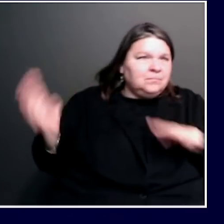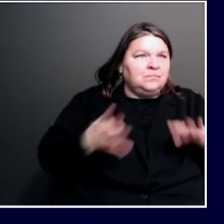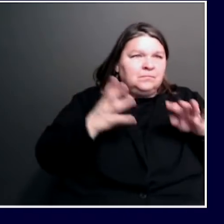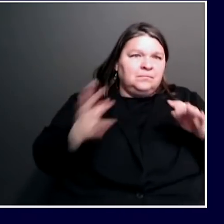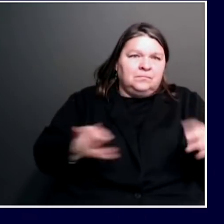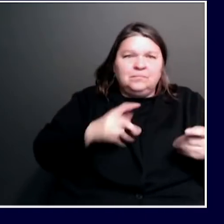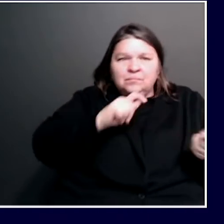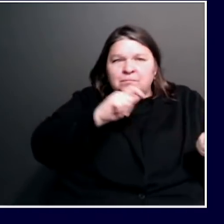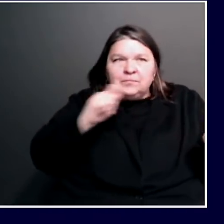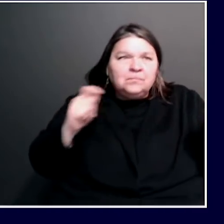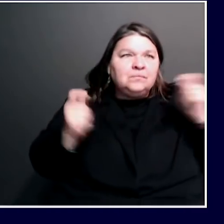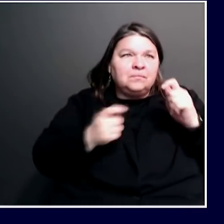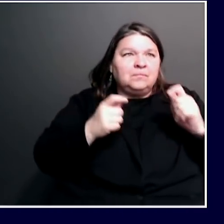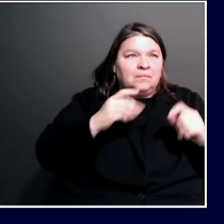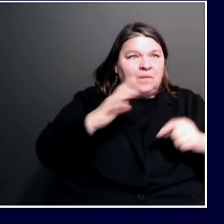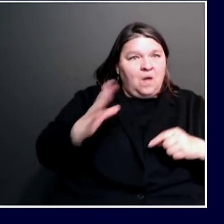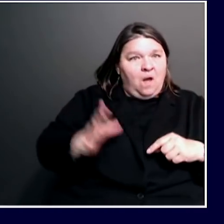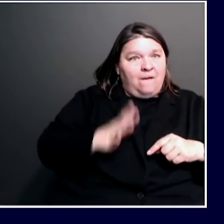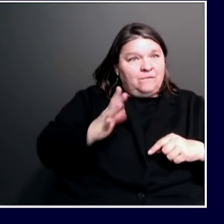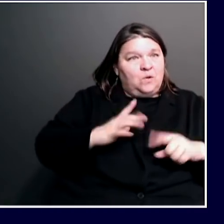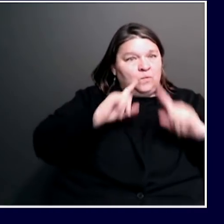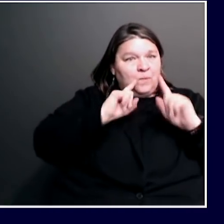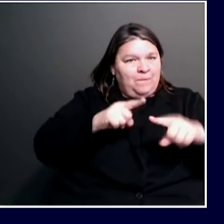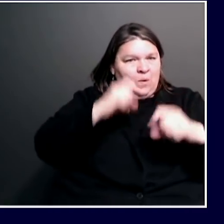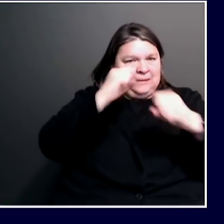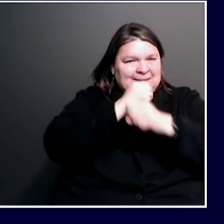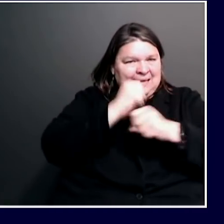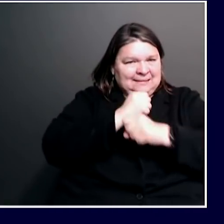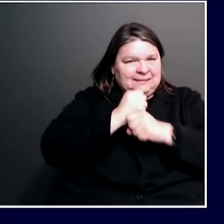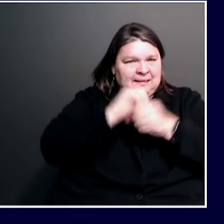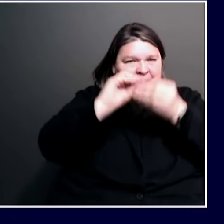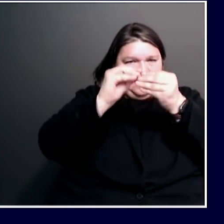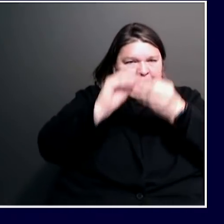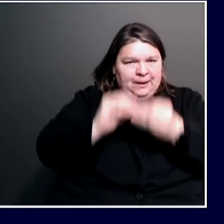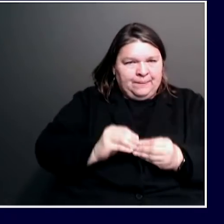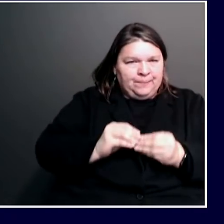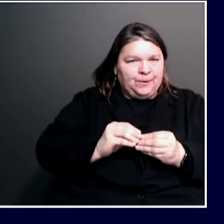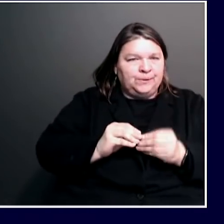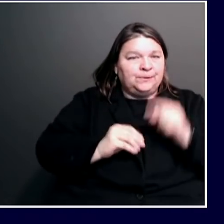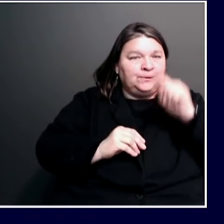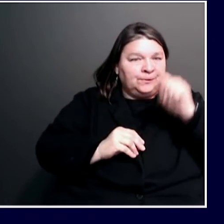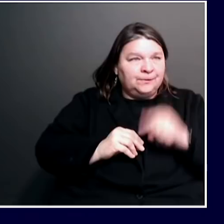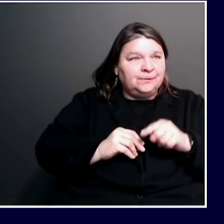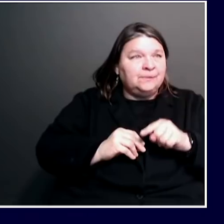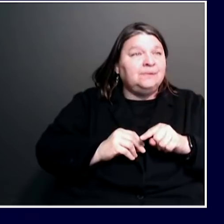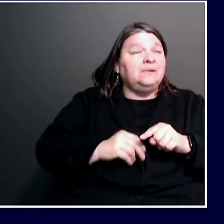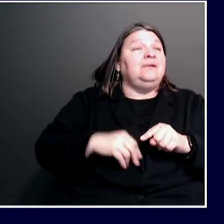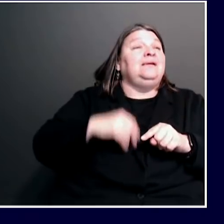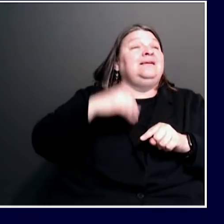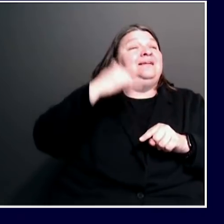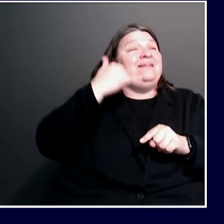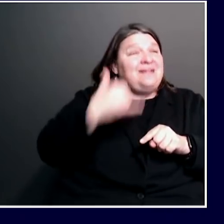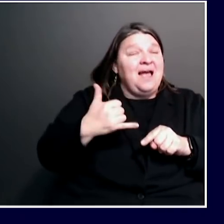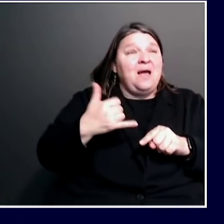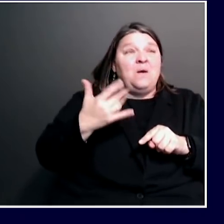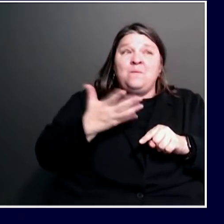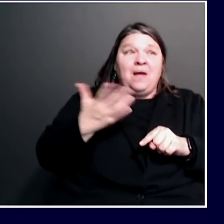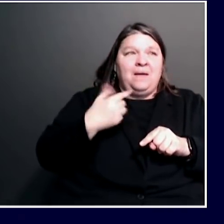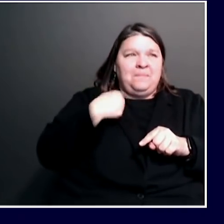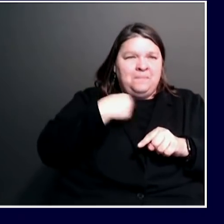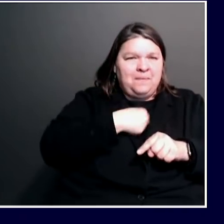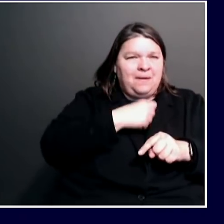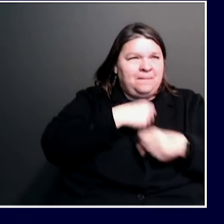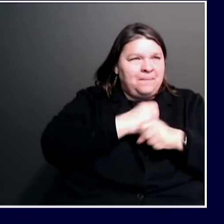they stopped case investigation altogether, is that it just needs to be automated. And that's a very specialized technical